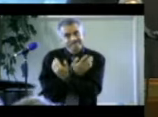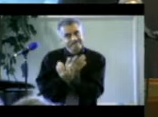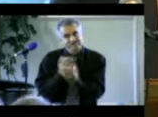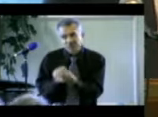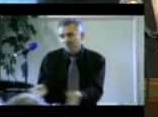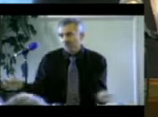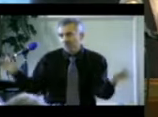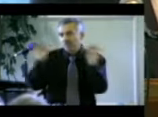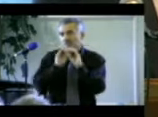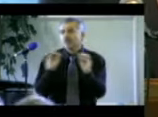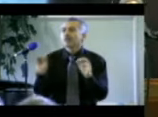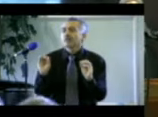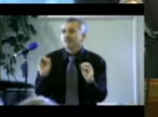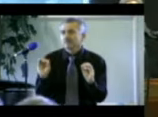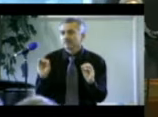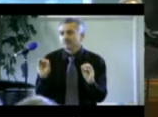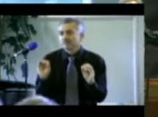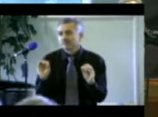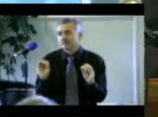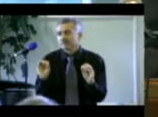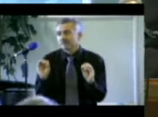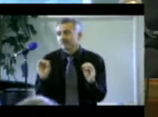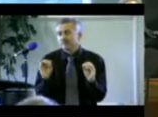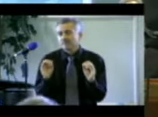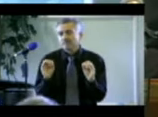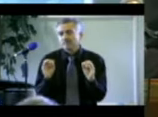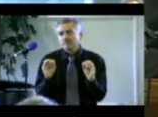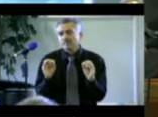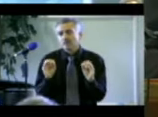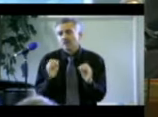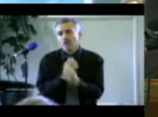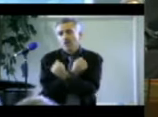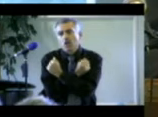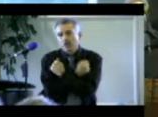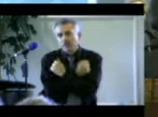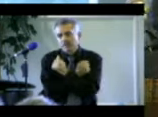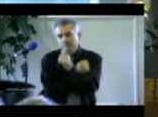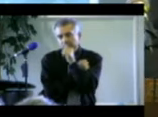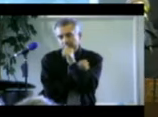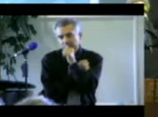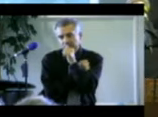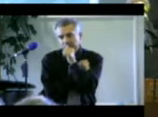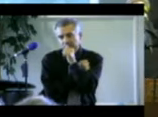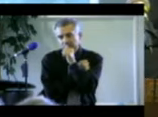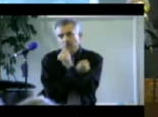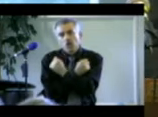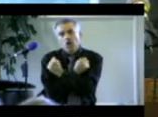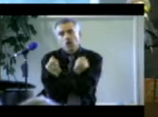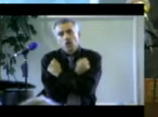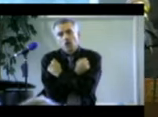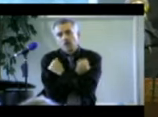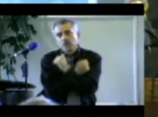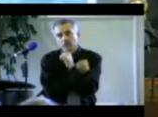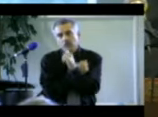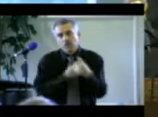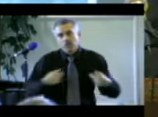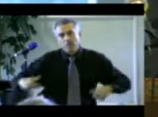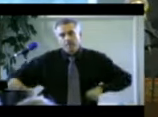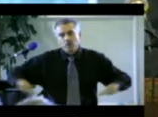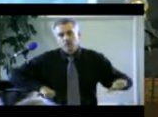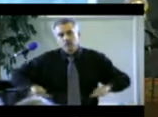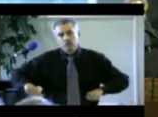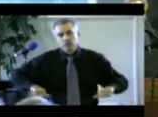Love is kind. It does not envy. It does not boast. It is not proud. It does not